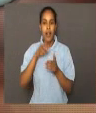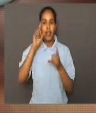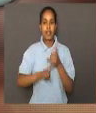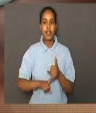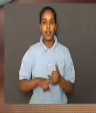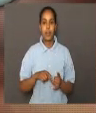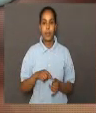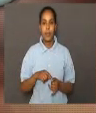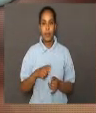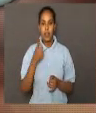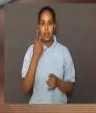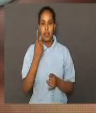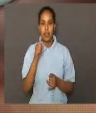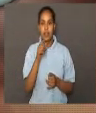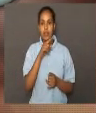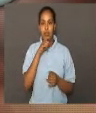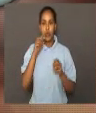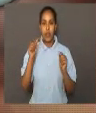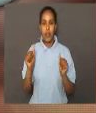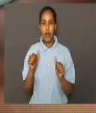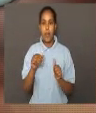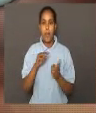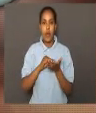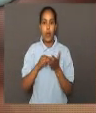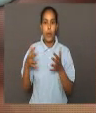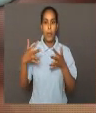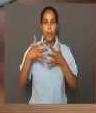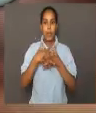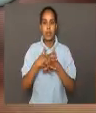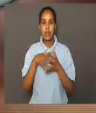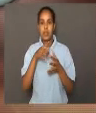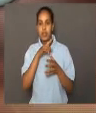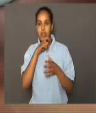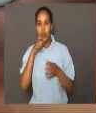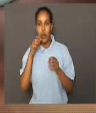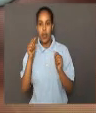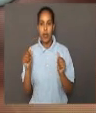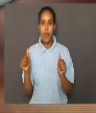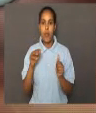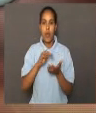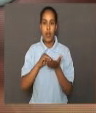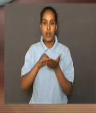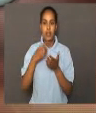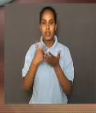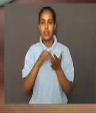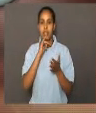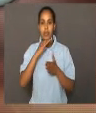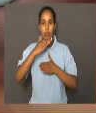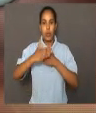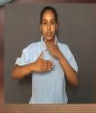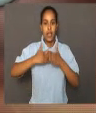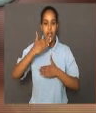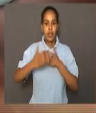Lastly, the solvent molecules mix with the solute molecules. This